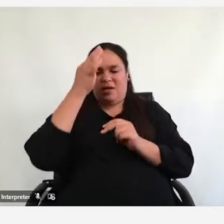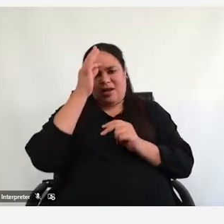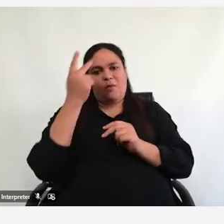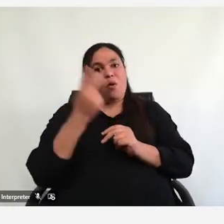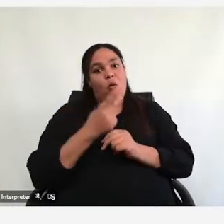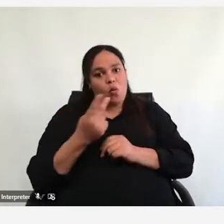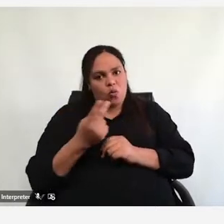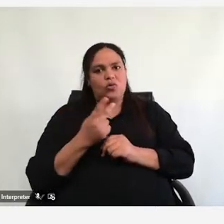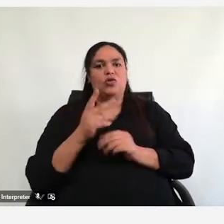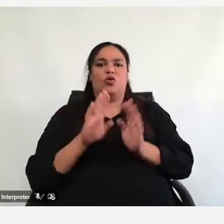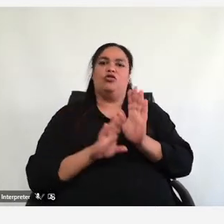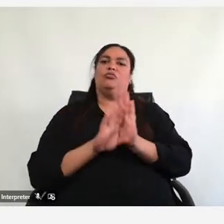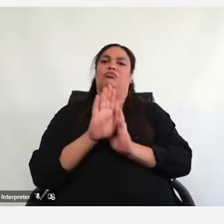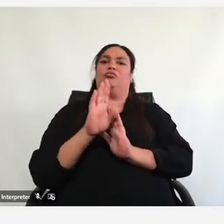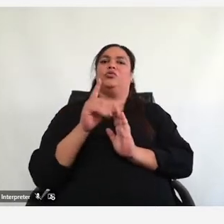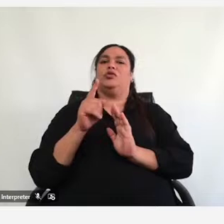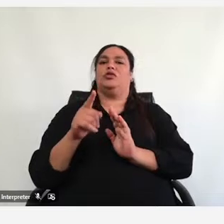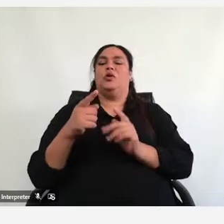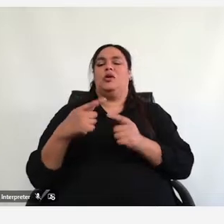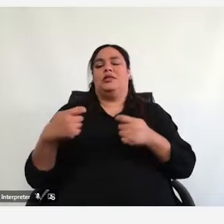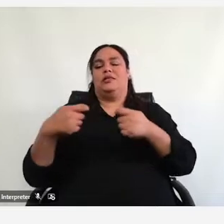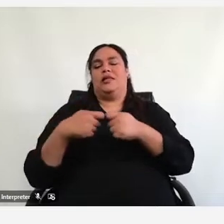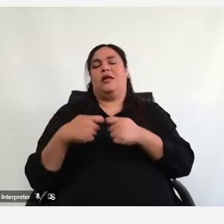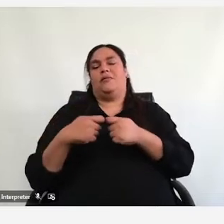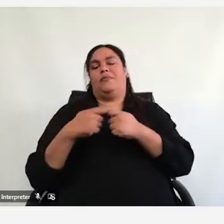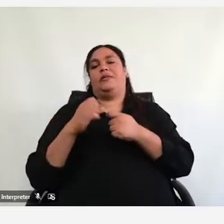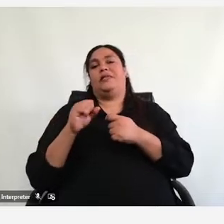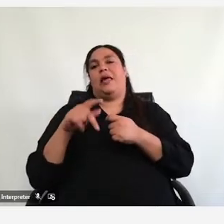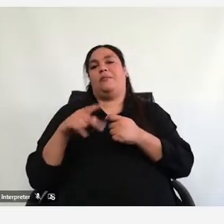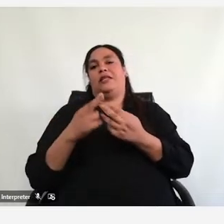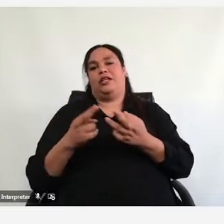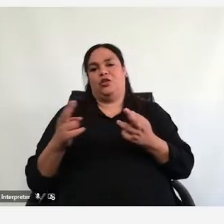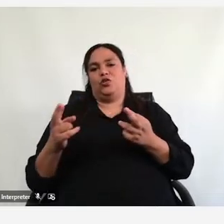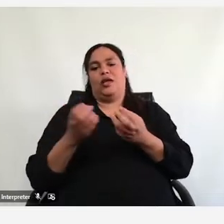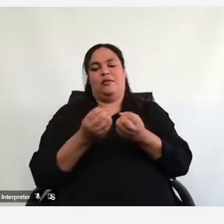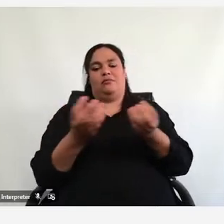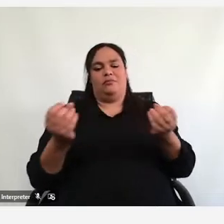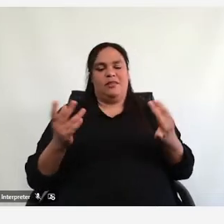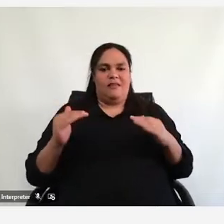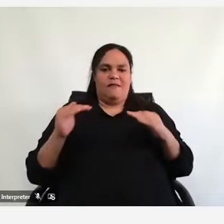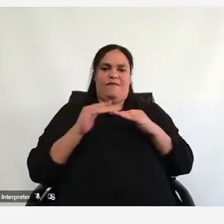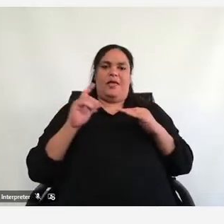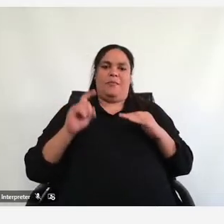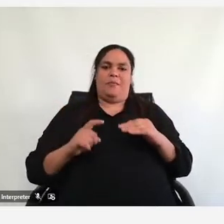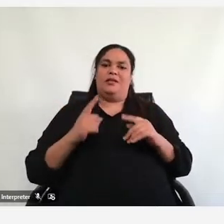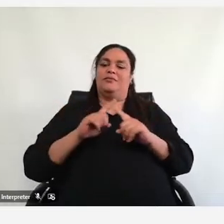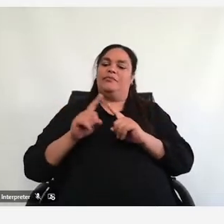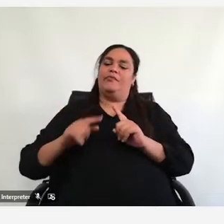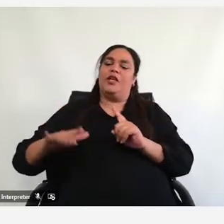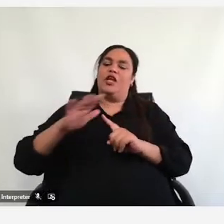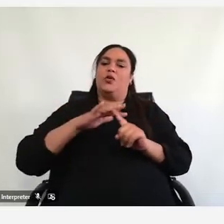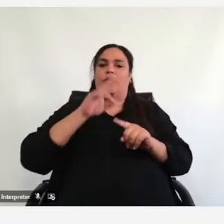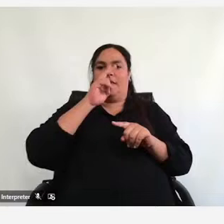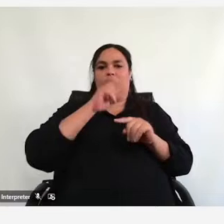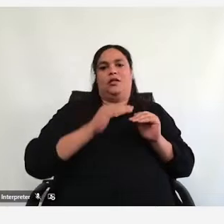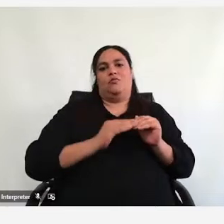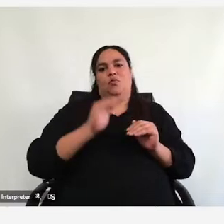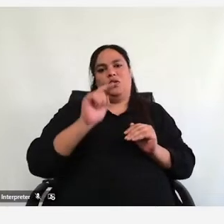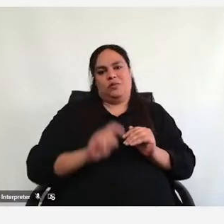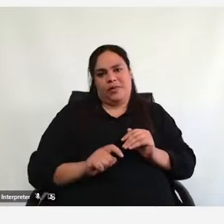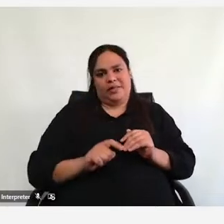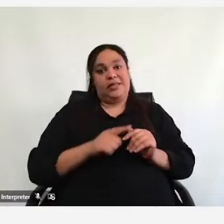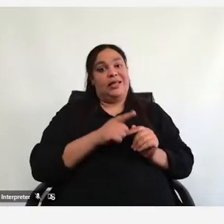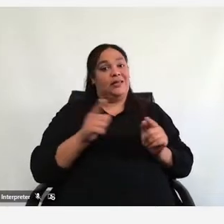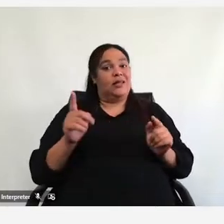also increase the SAP's resources, and that it is distributed fairly to the areas that need it the most, and that those